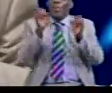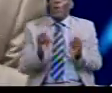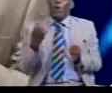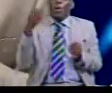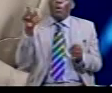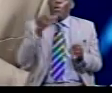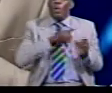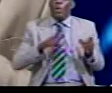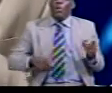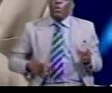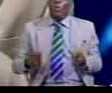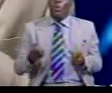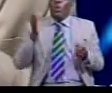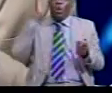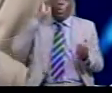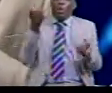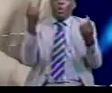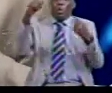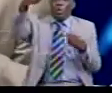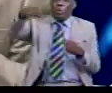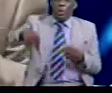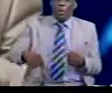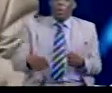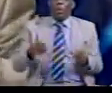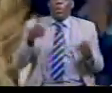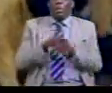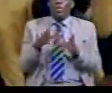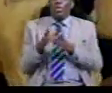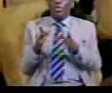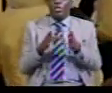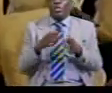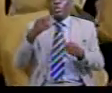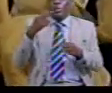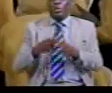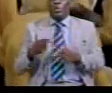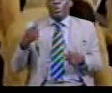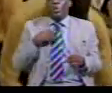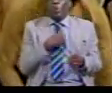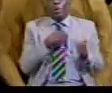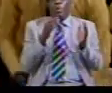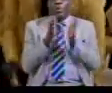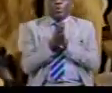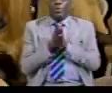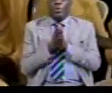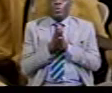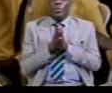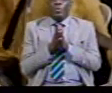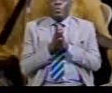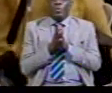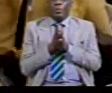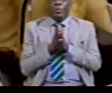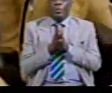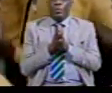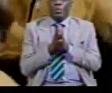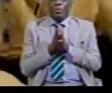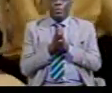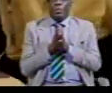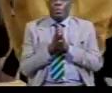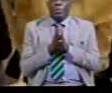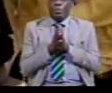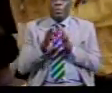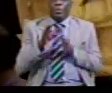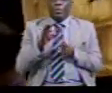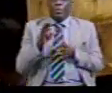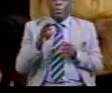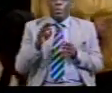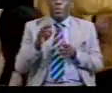Nous prions au nom de Jésus. In Jesus' name we have prayed. Dans Marc chapitre 16, le verset 15. In the